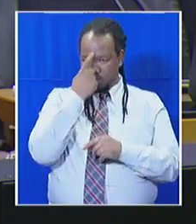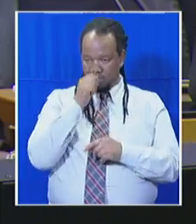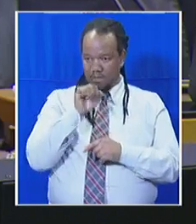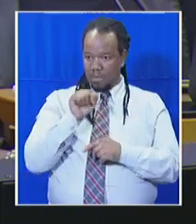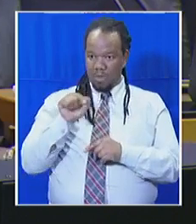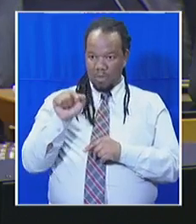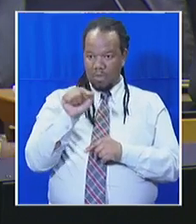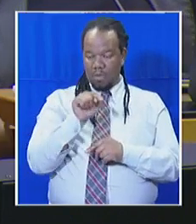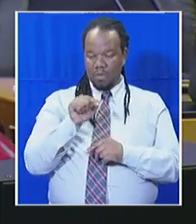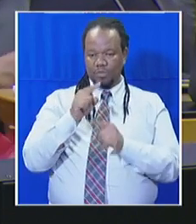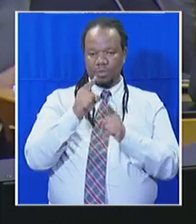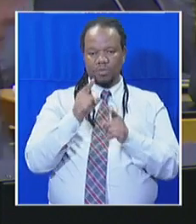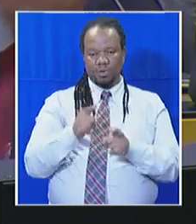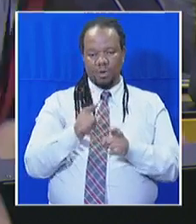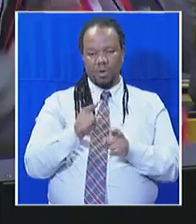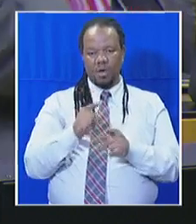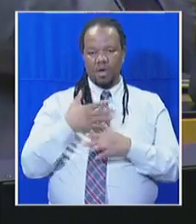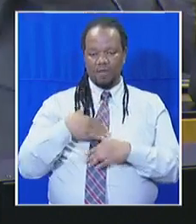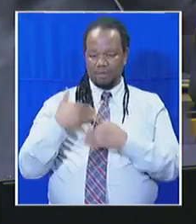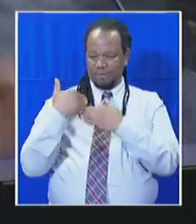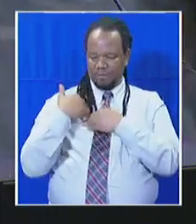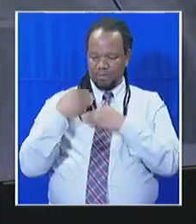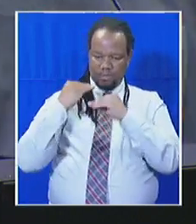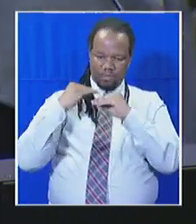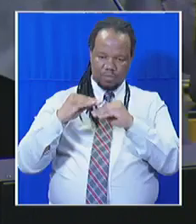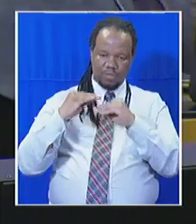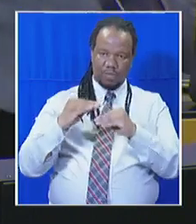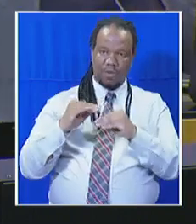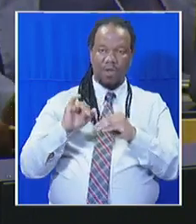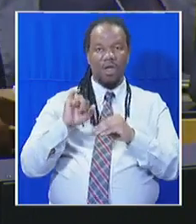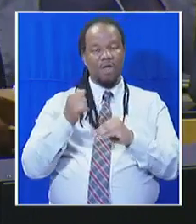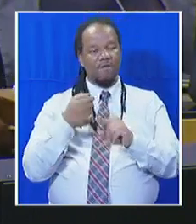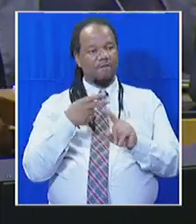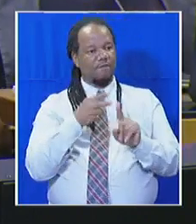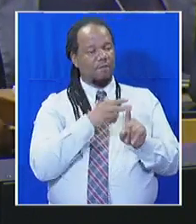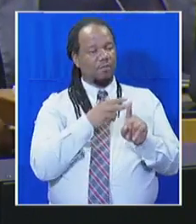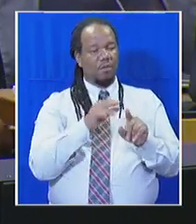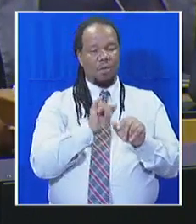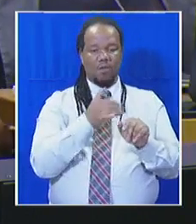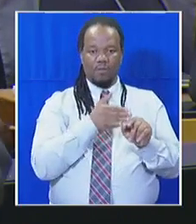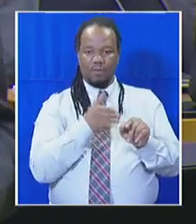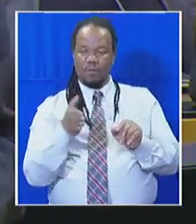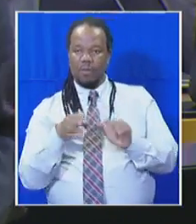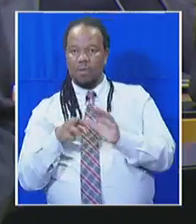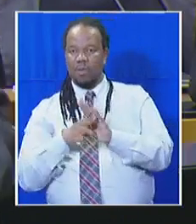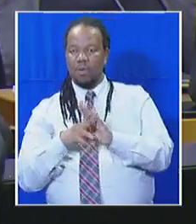responsibility to learners, and when there is a violation or a transgression, they must be dealt with. What the department has